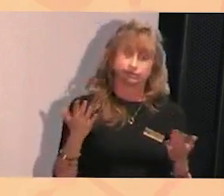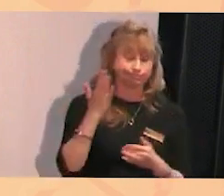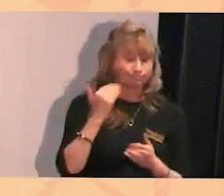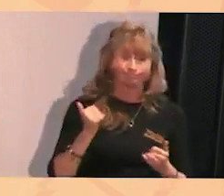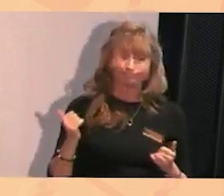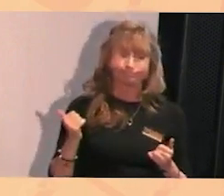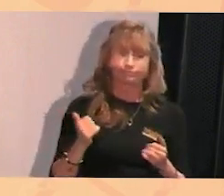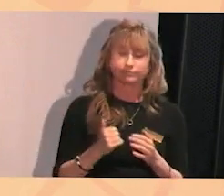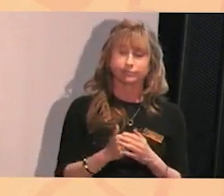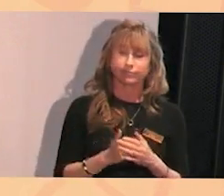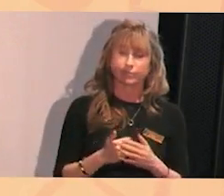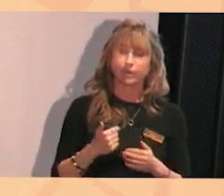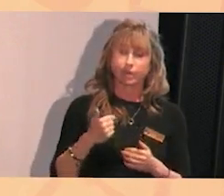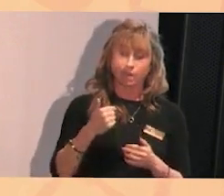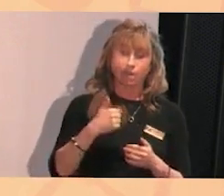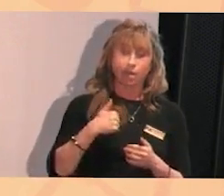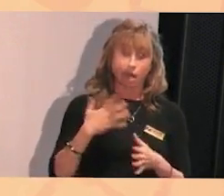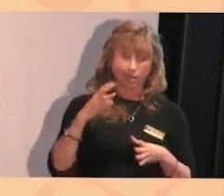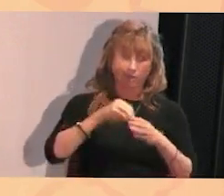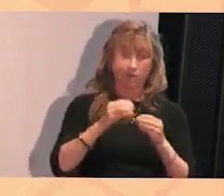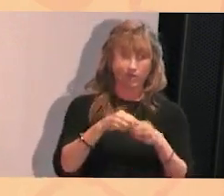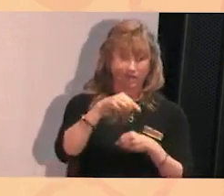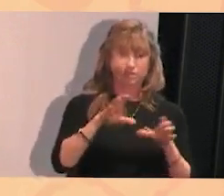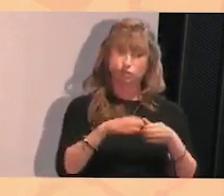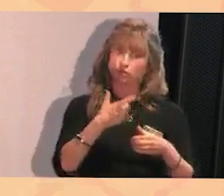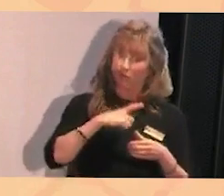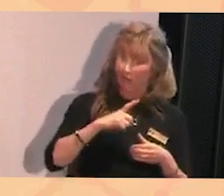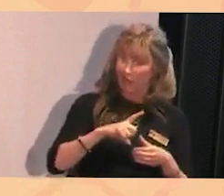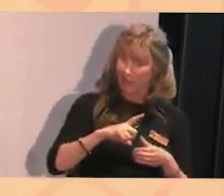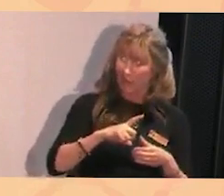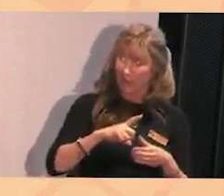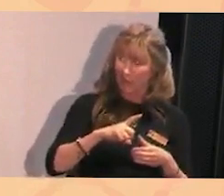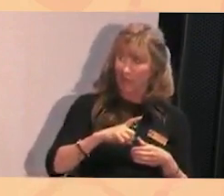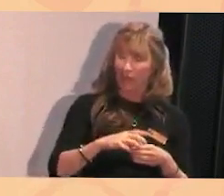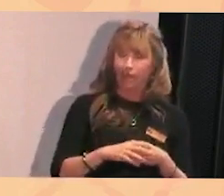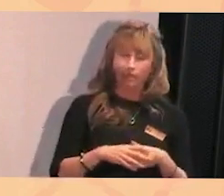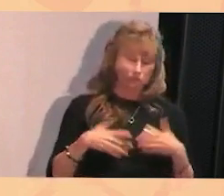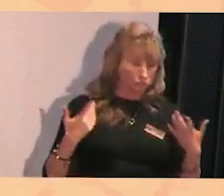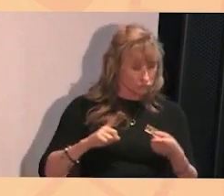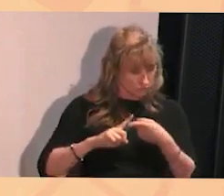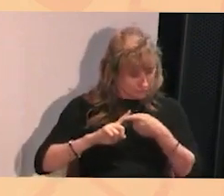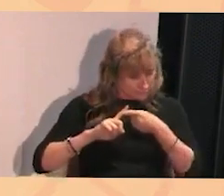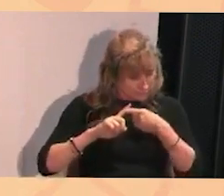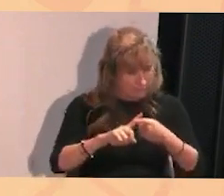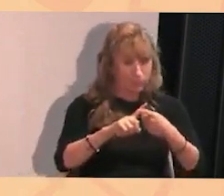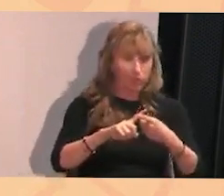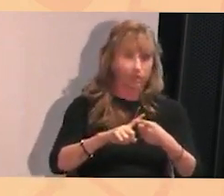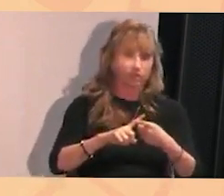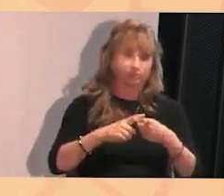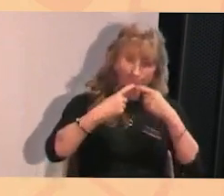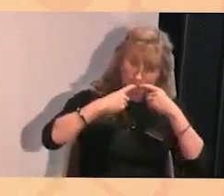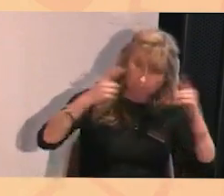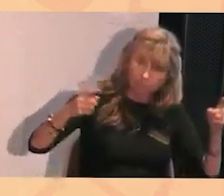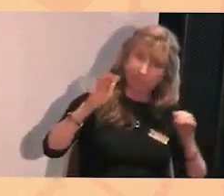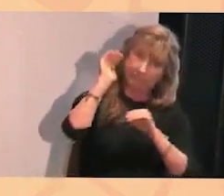I sit on the First Nations Strategy panel for one purpose only, and that is to continue to voice the